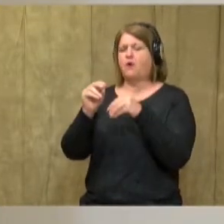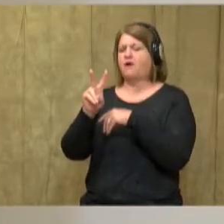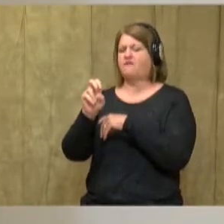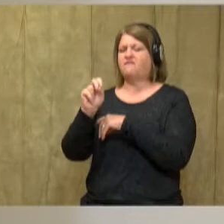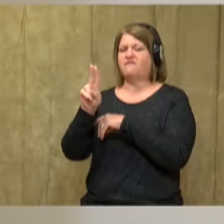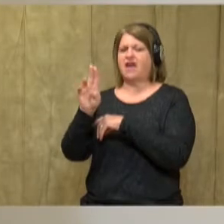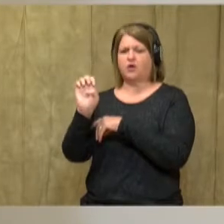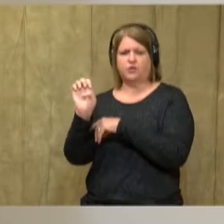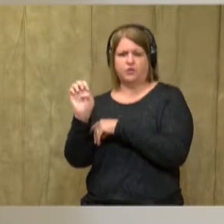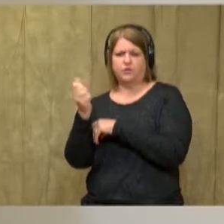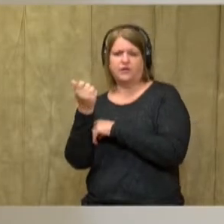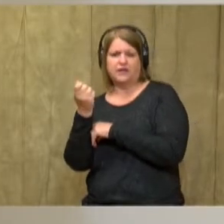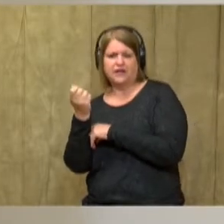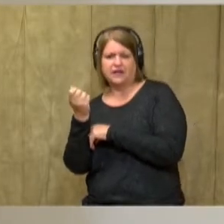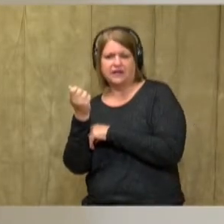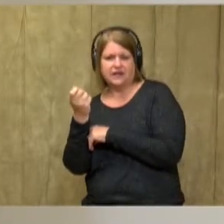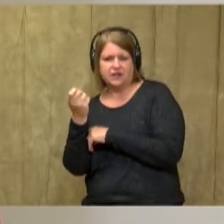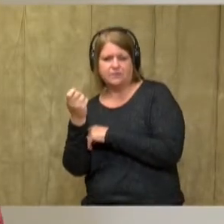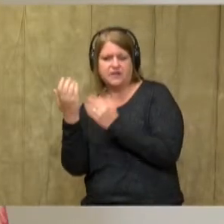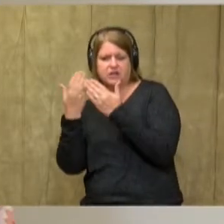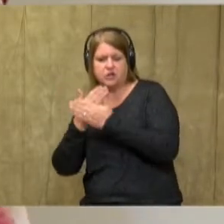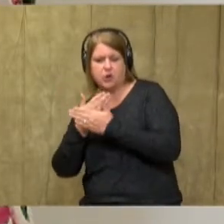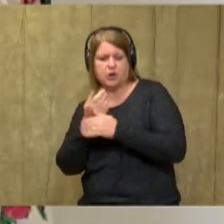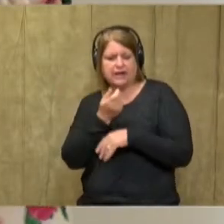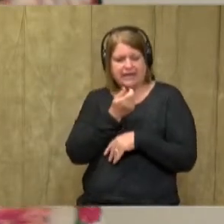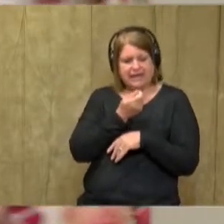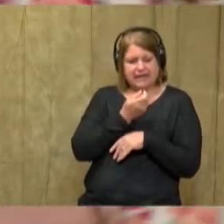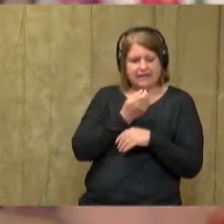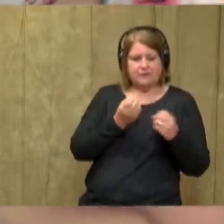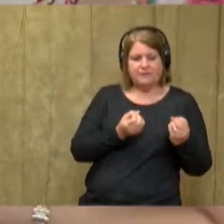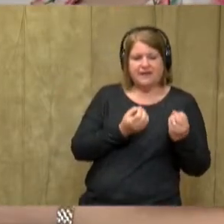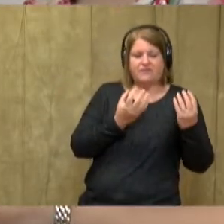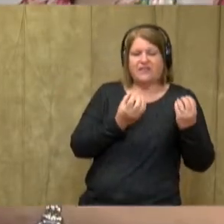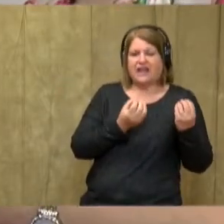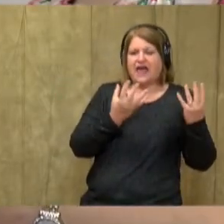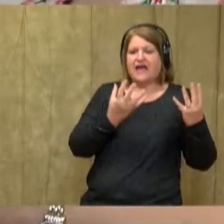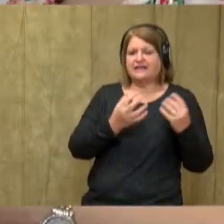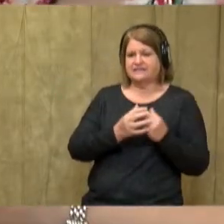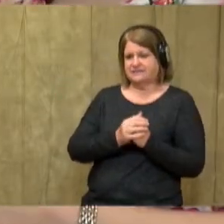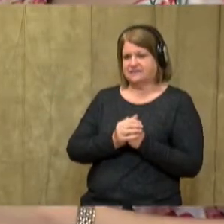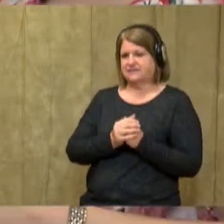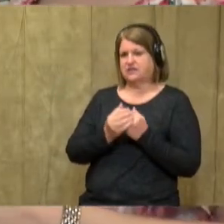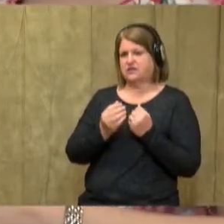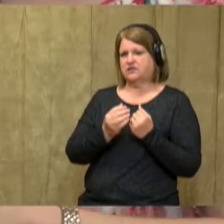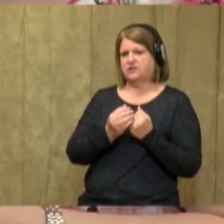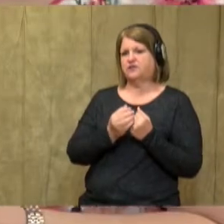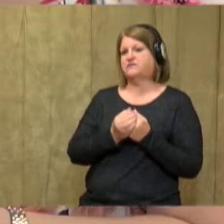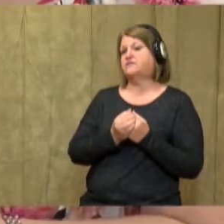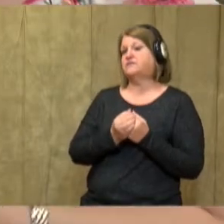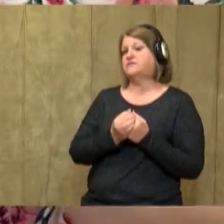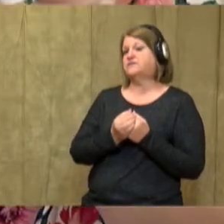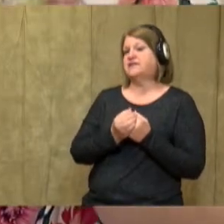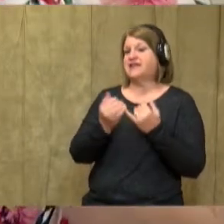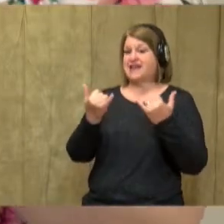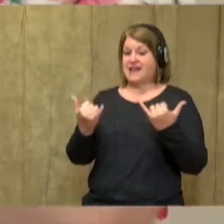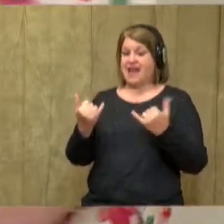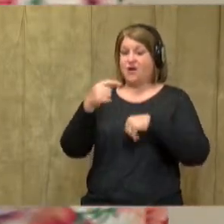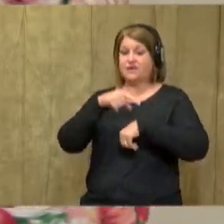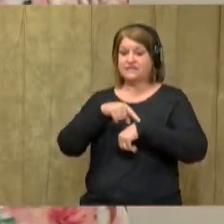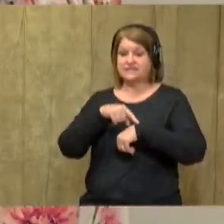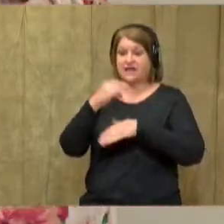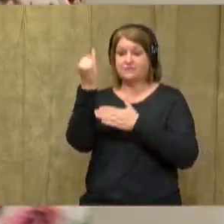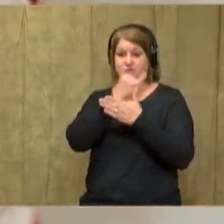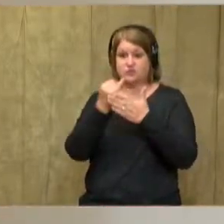light. And it's not hard to do, just a little bit of extra color. All right, now we added our stems. It's time to add our